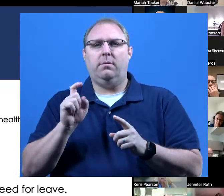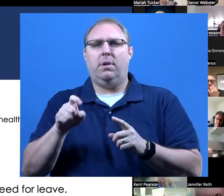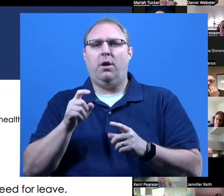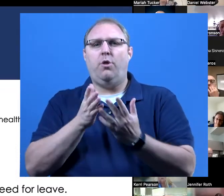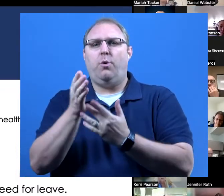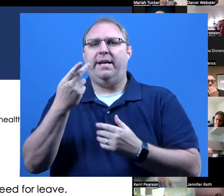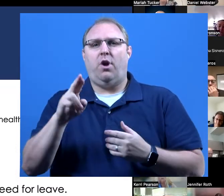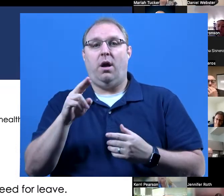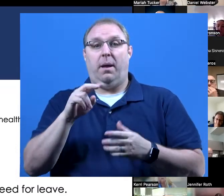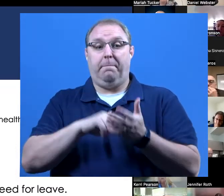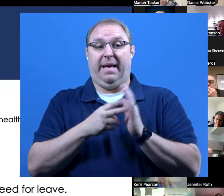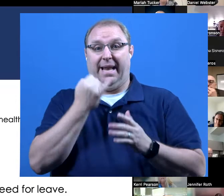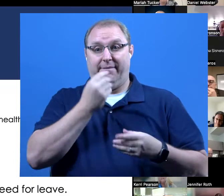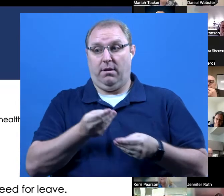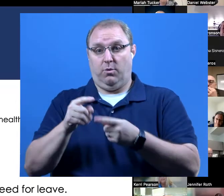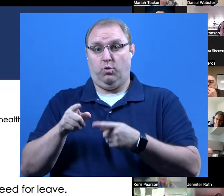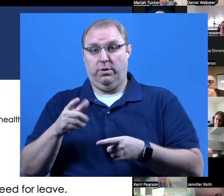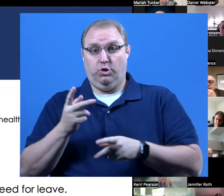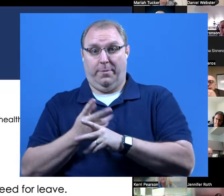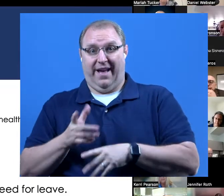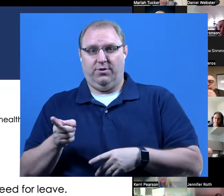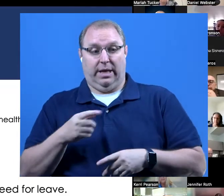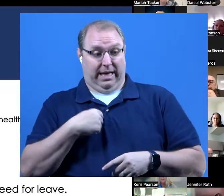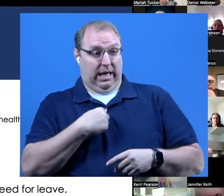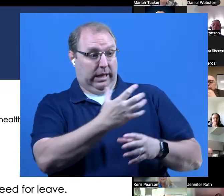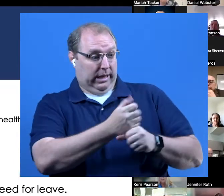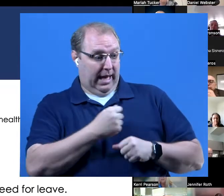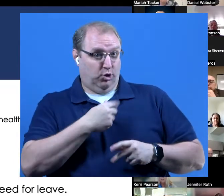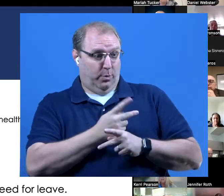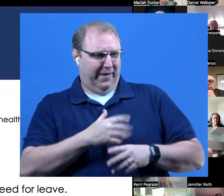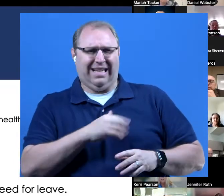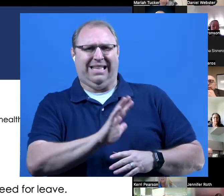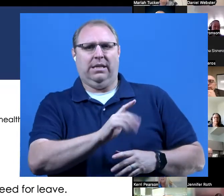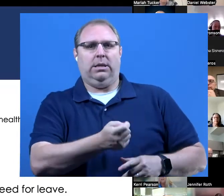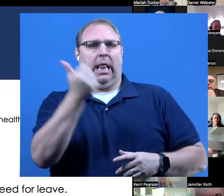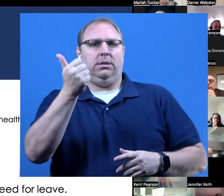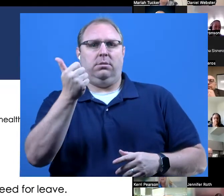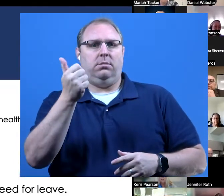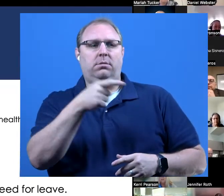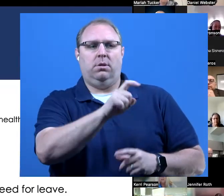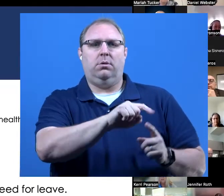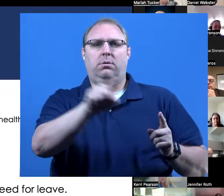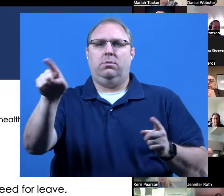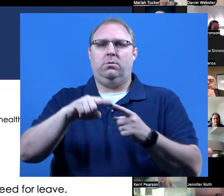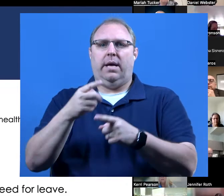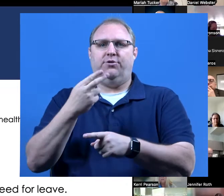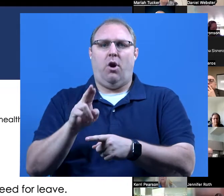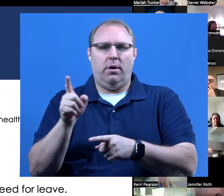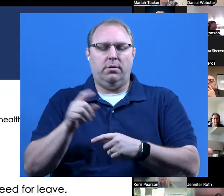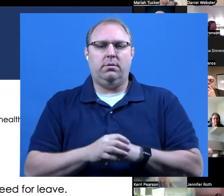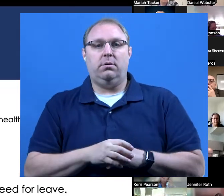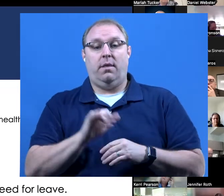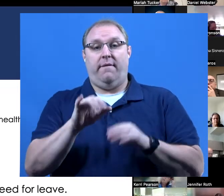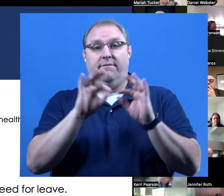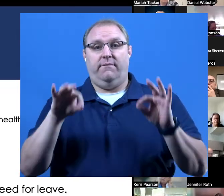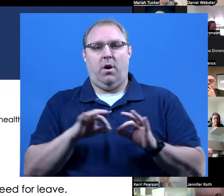a manager, but that needs to come straight to HR. You'll need to delete whatever they provide to you as you send it to